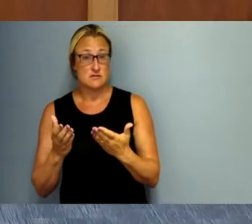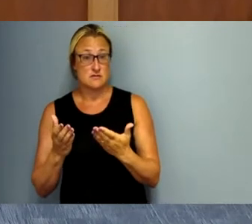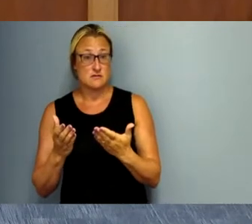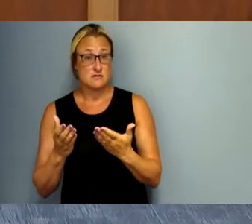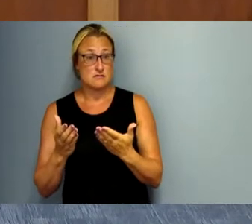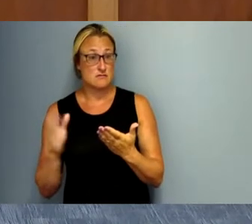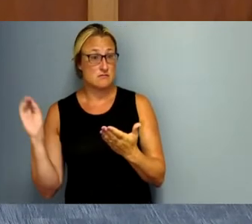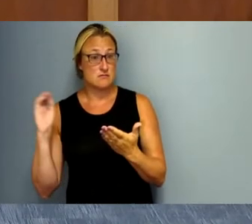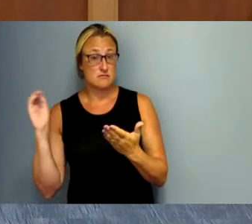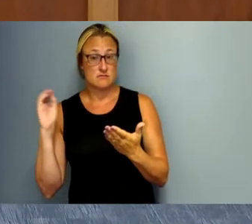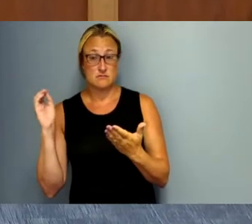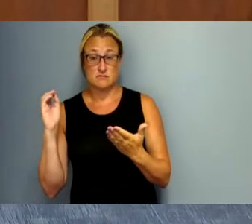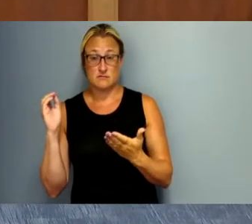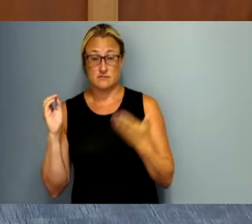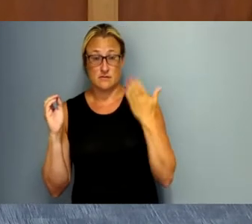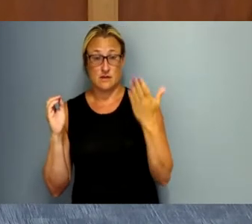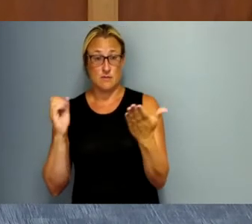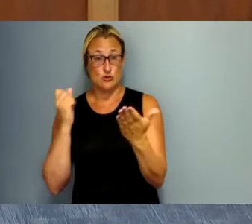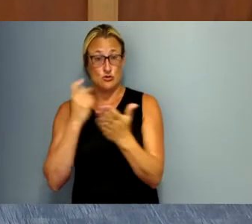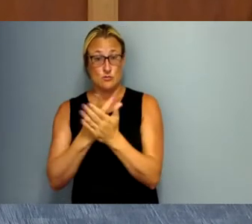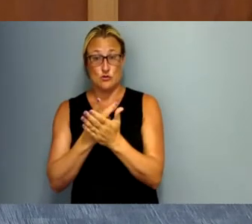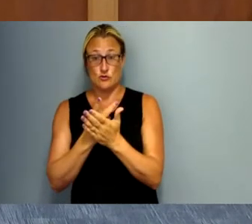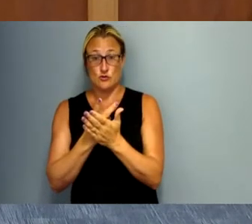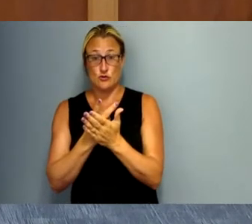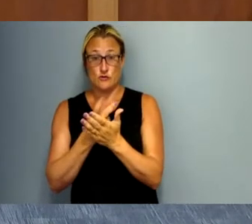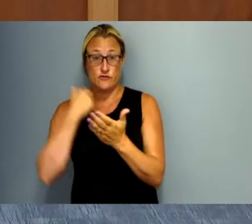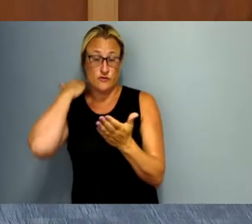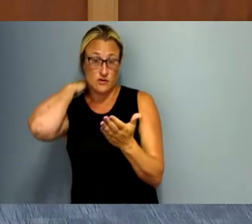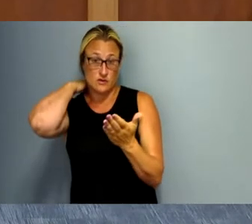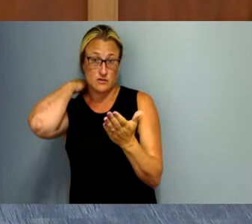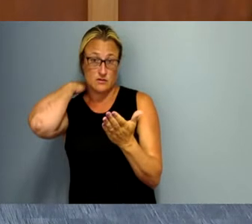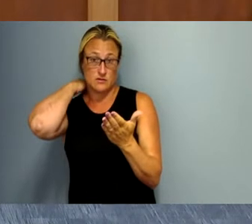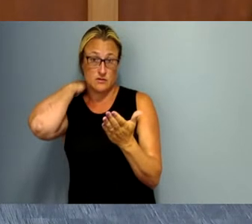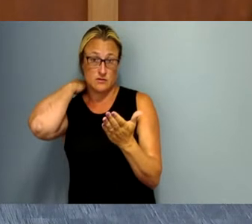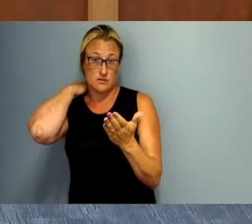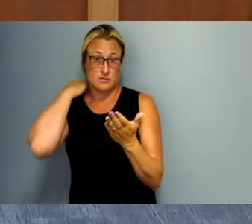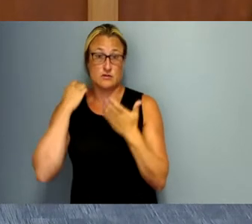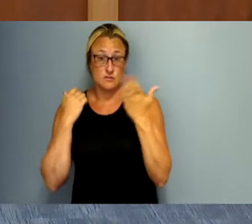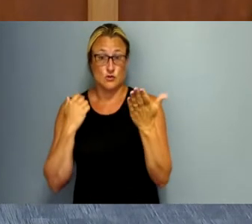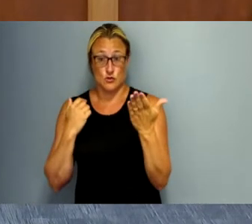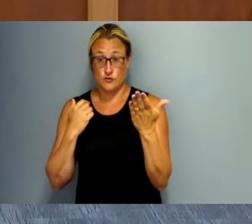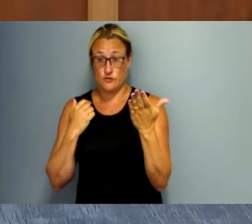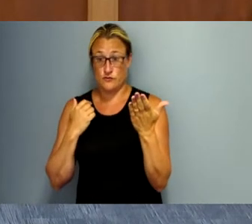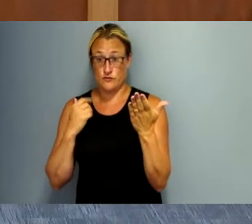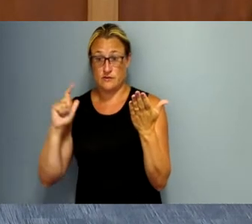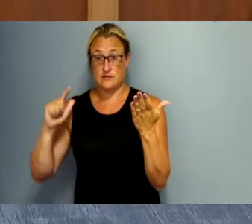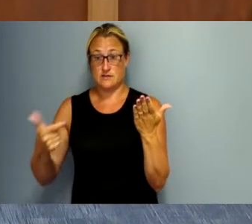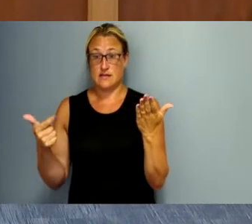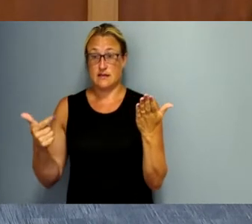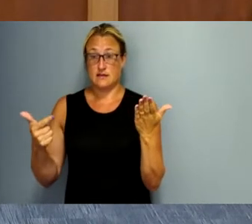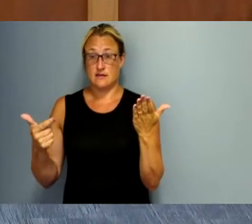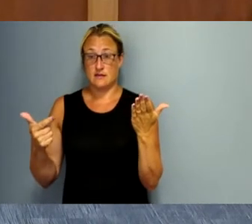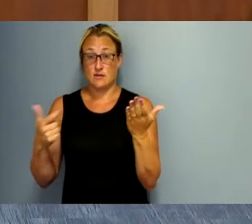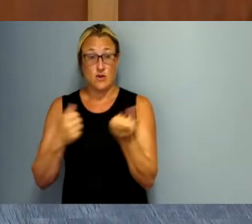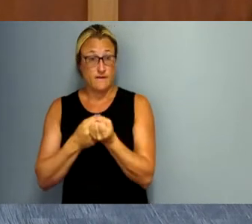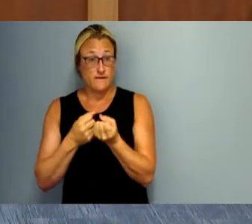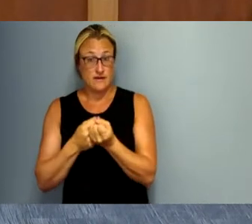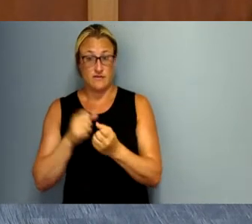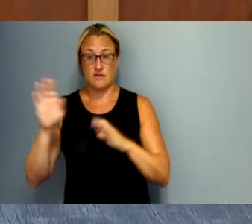Not, is there a motion to approve the minutes as presented? Oh, we'll do that. Yeah, we'll do that first. So moved. Second. All in favor? Aye.